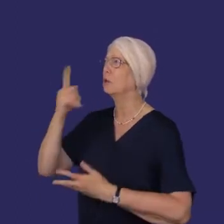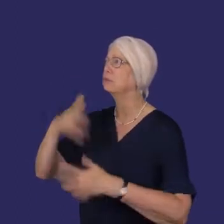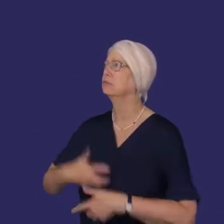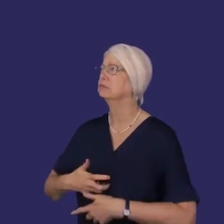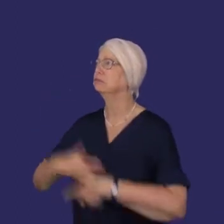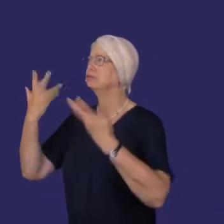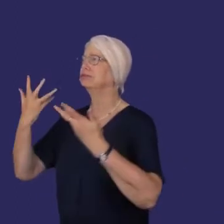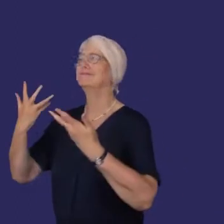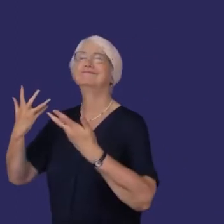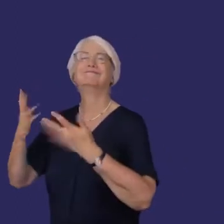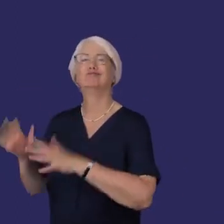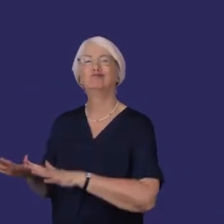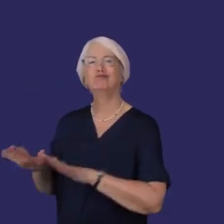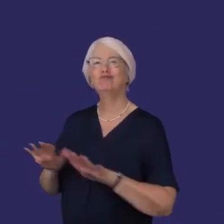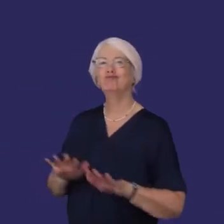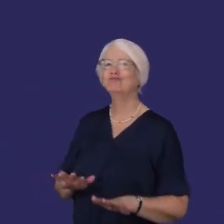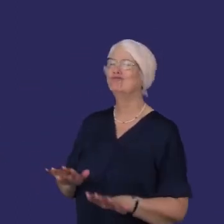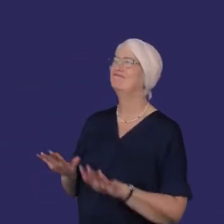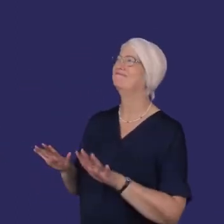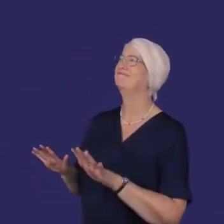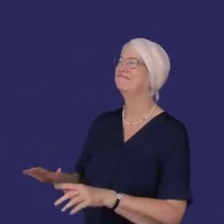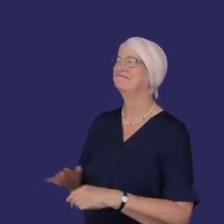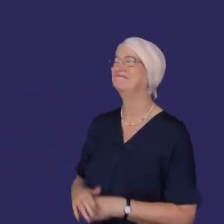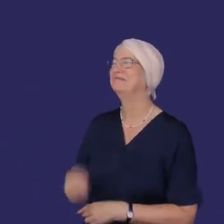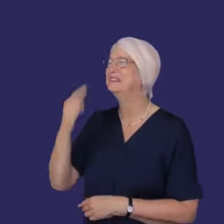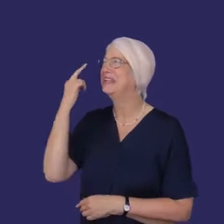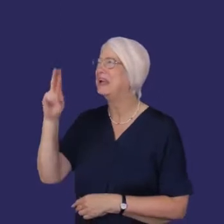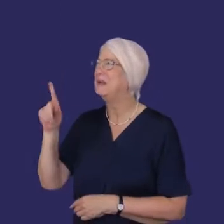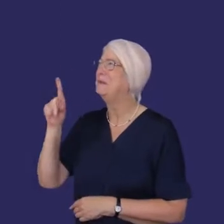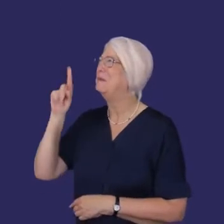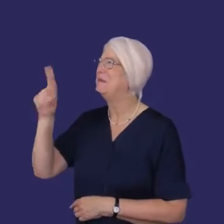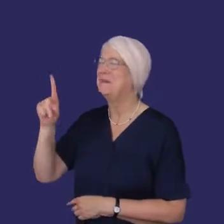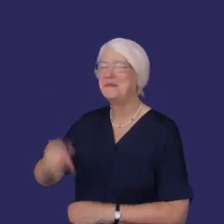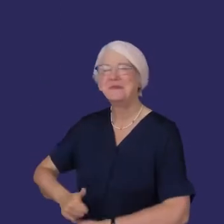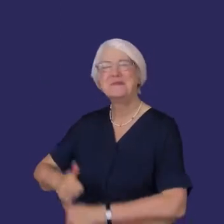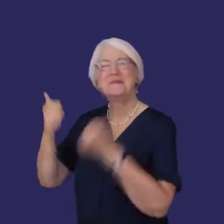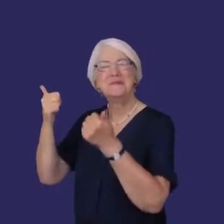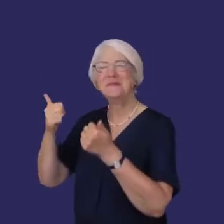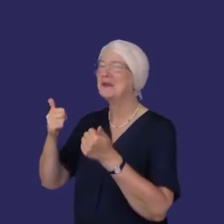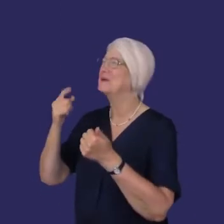Great.